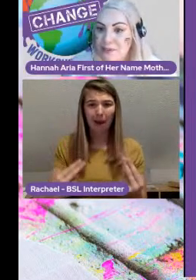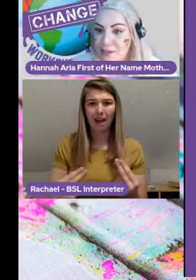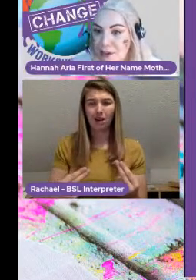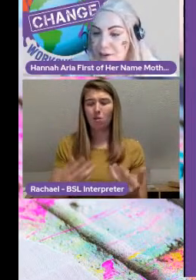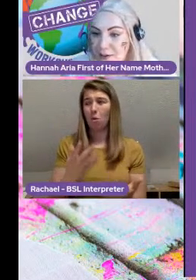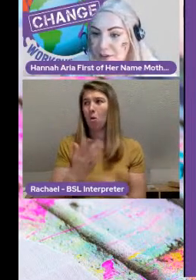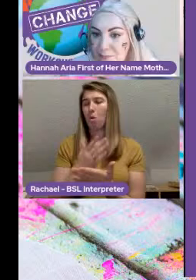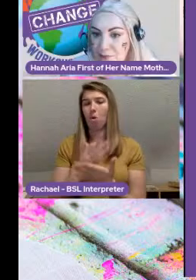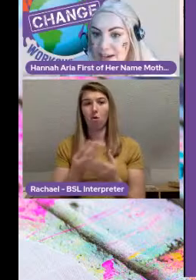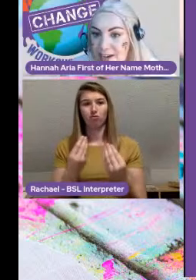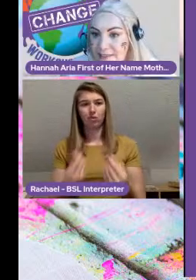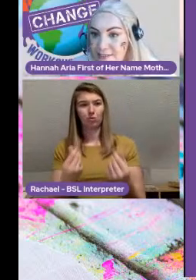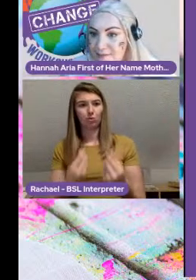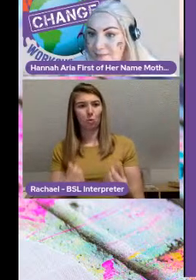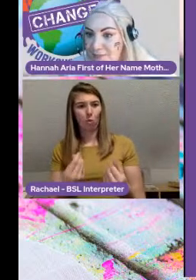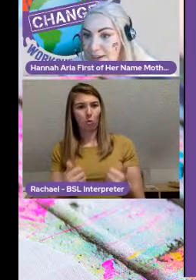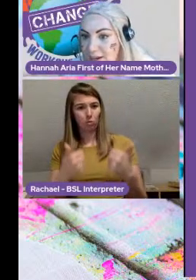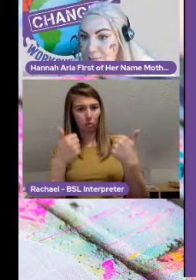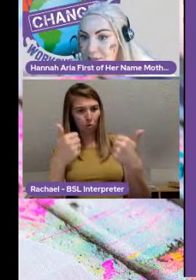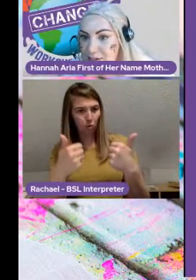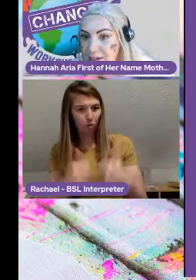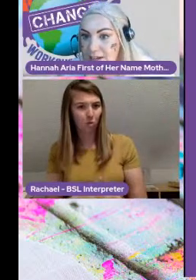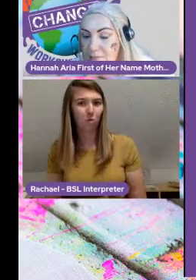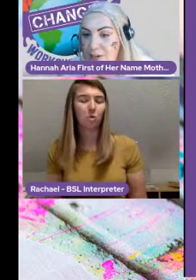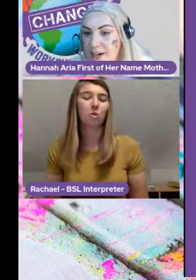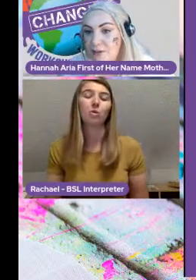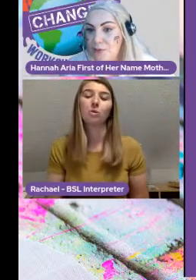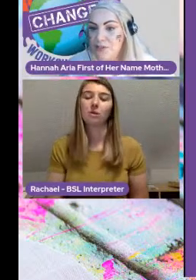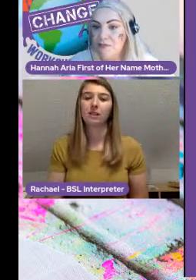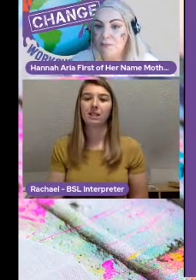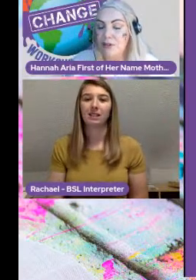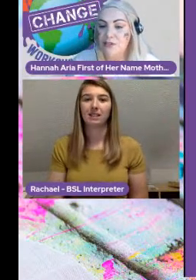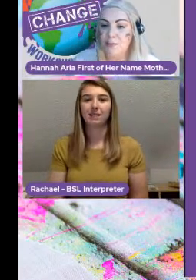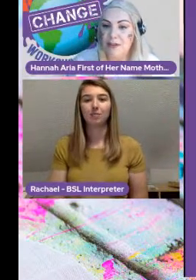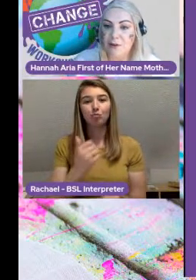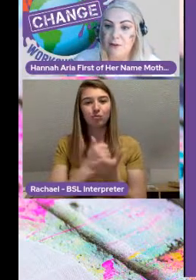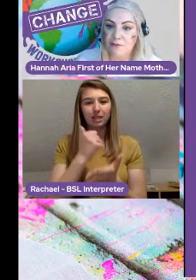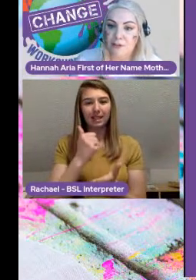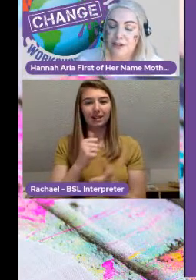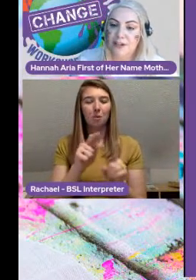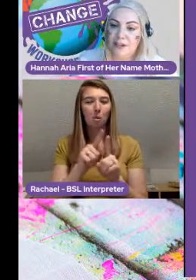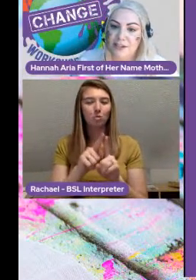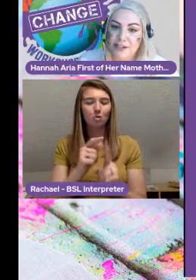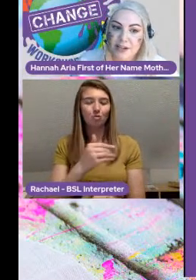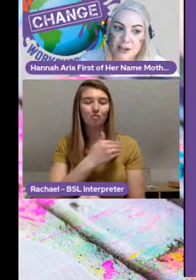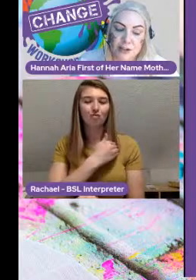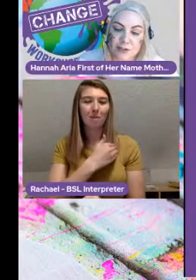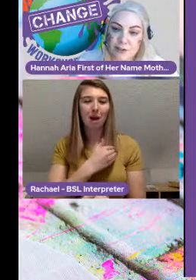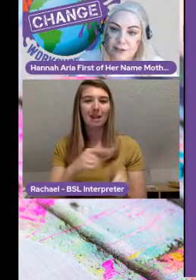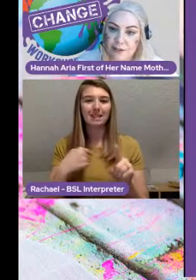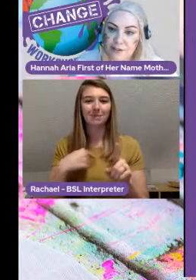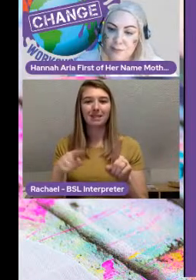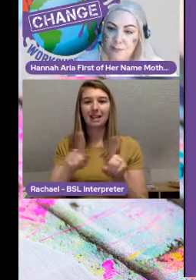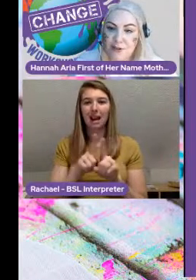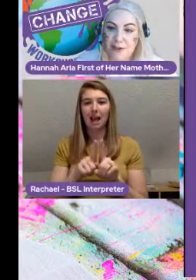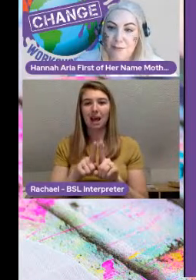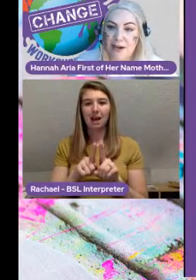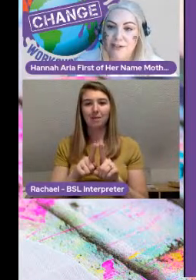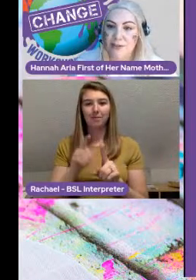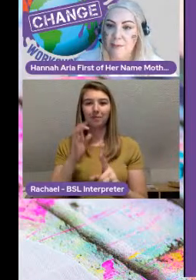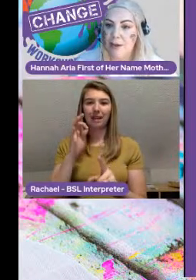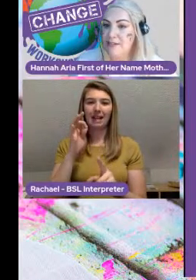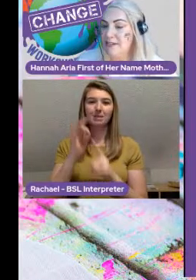resourceful. So brilliant, absolutely brilliant. And it also reminds me of a certain